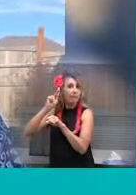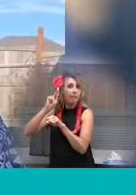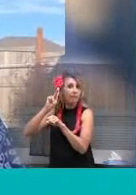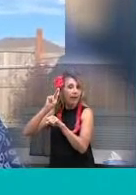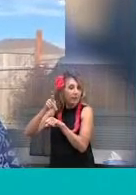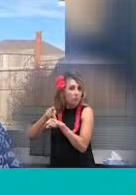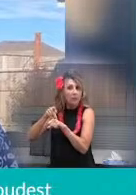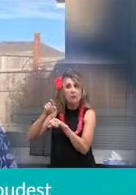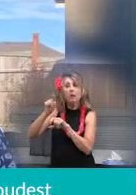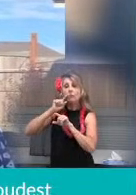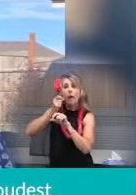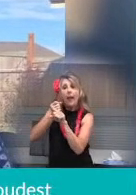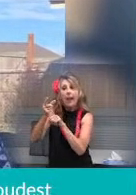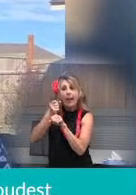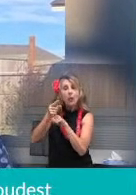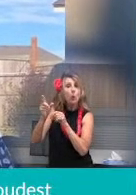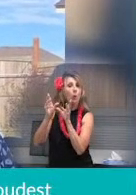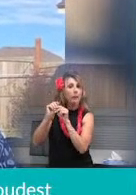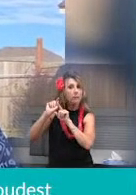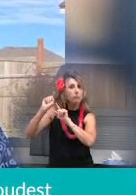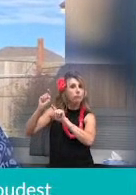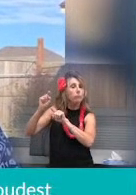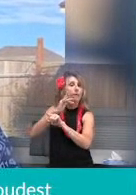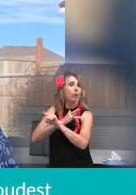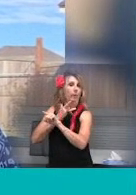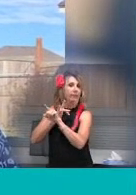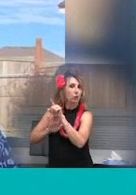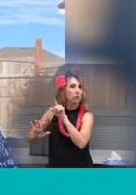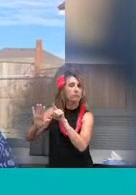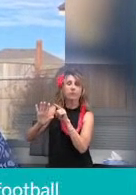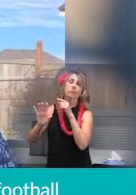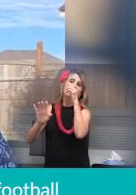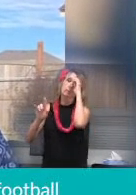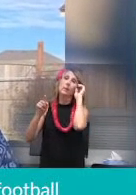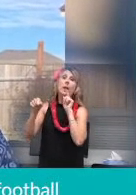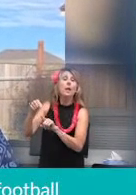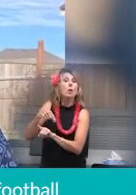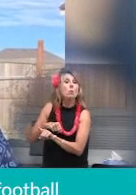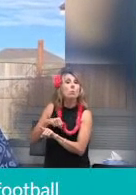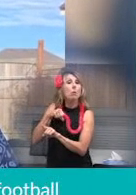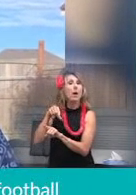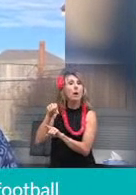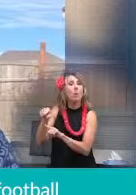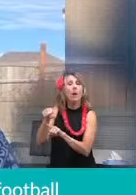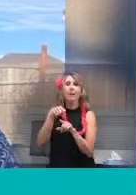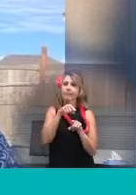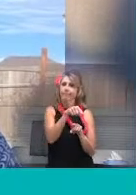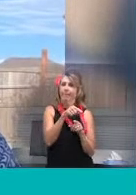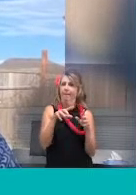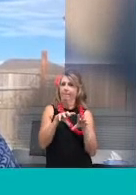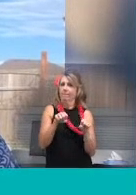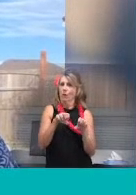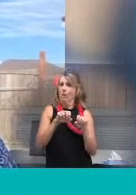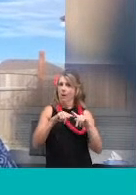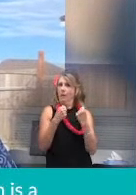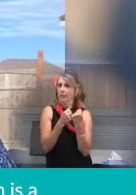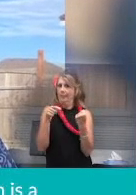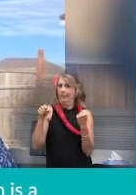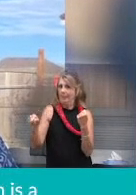annual general meetings. Among his proudest contributions are his involvement with Lancer football and their